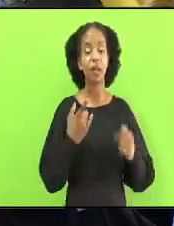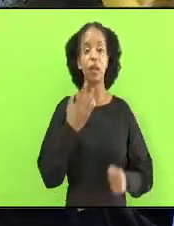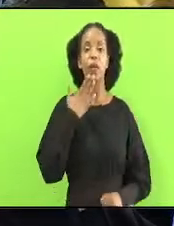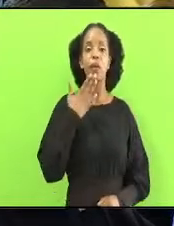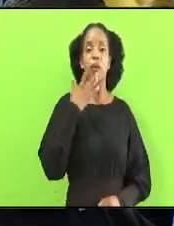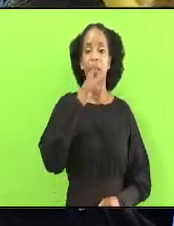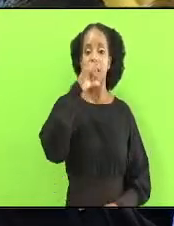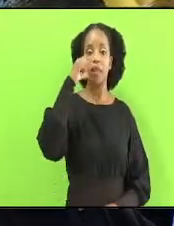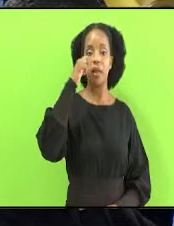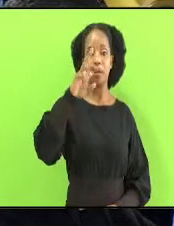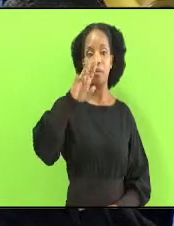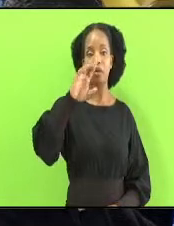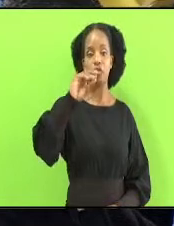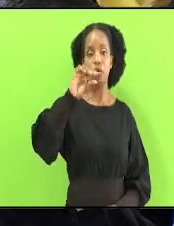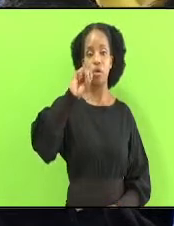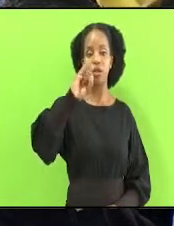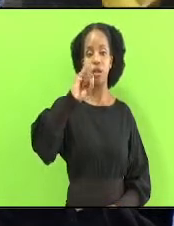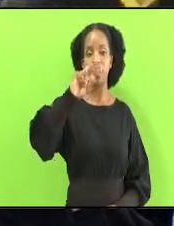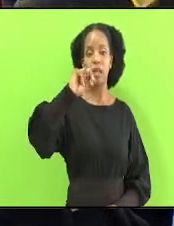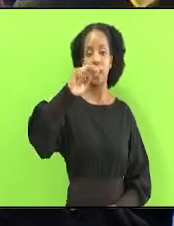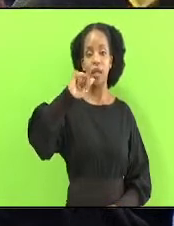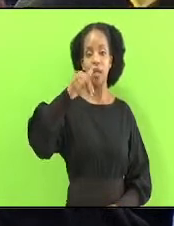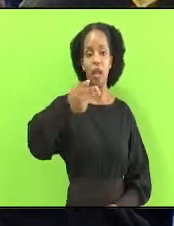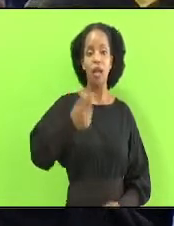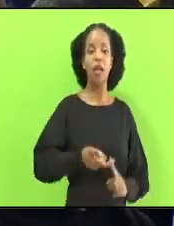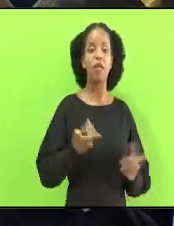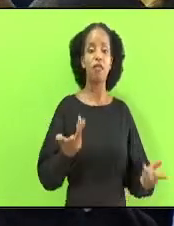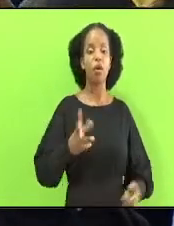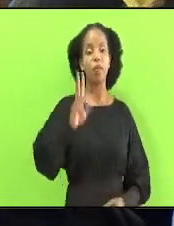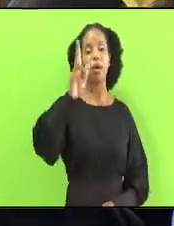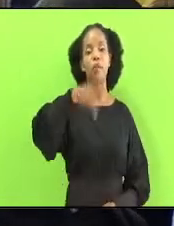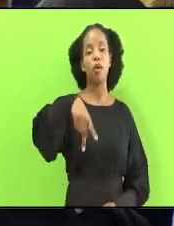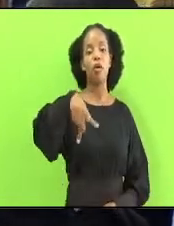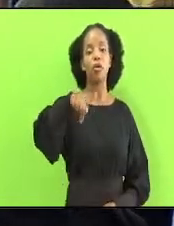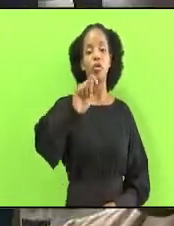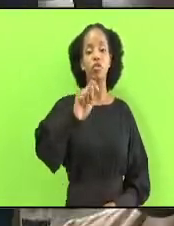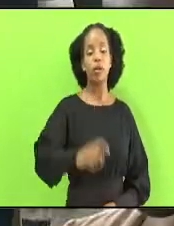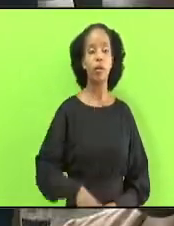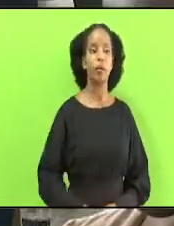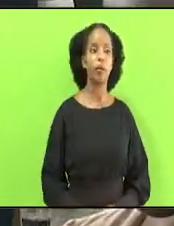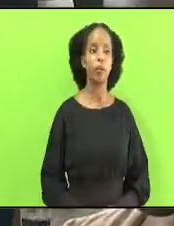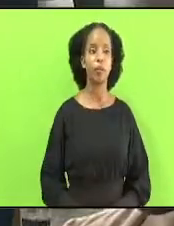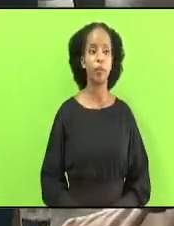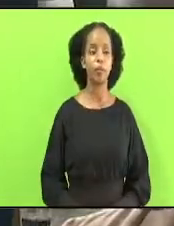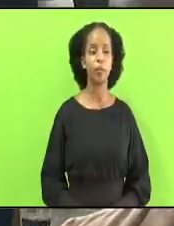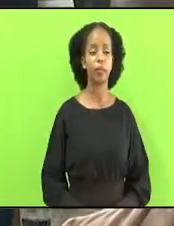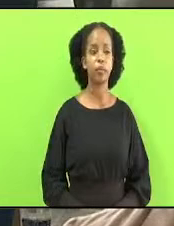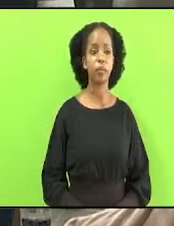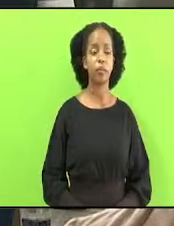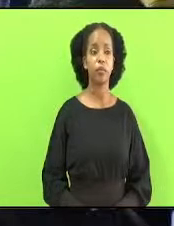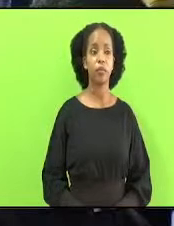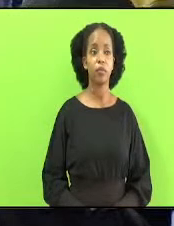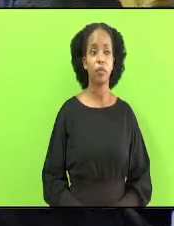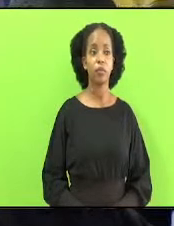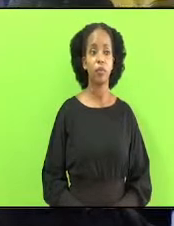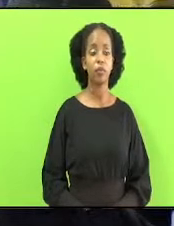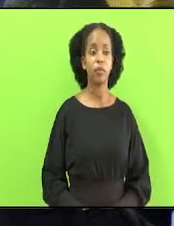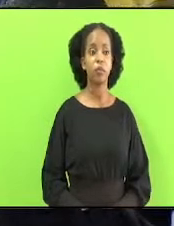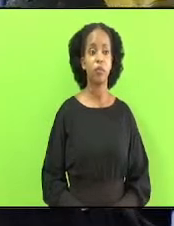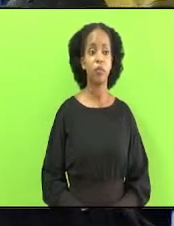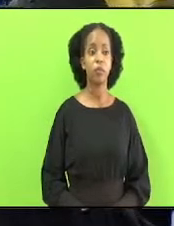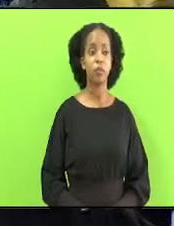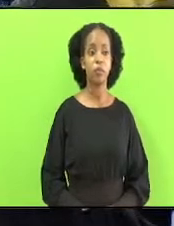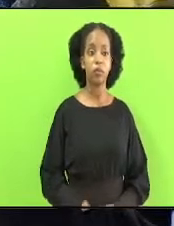ke tswa ke le Potchefstroom. My name is Rosina Mello. I'm coming from Potchefstroom. Ke moithuti